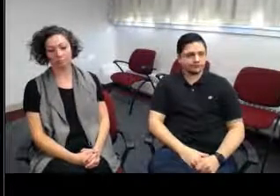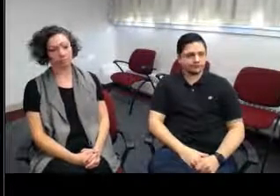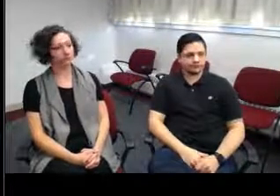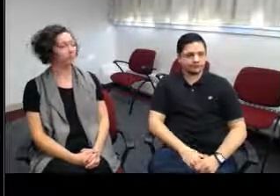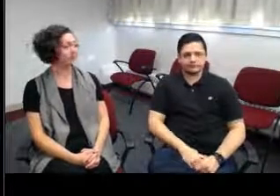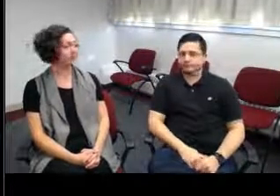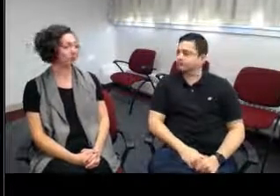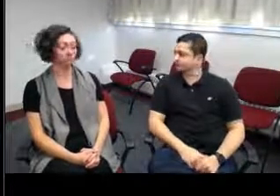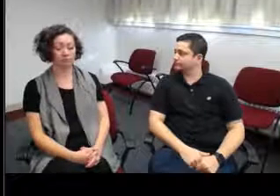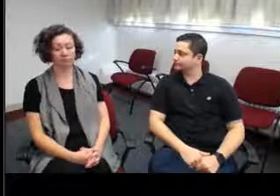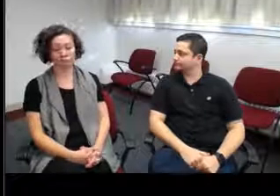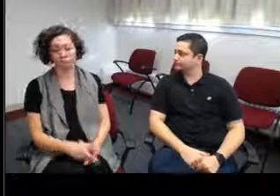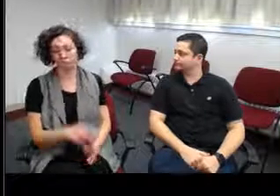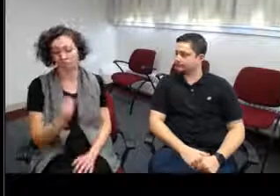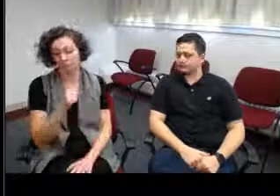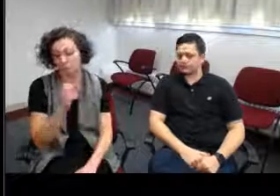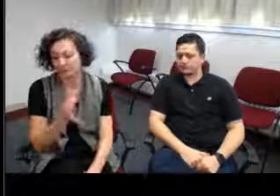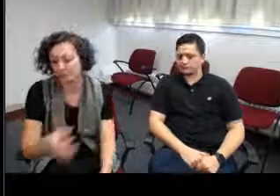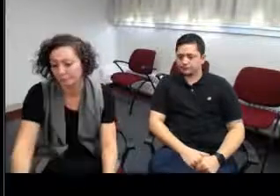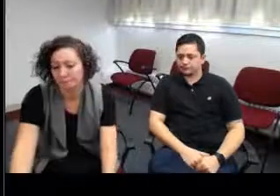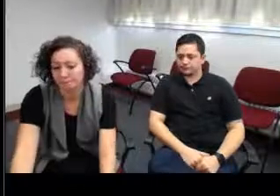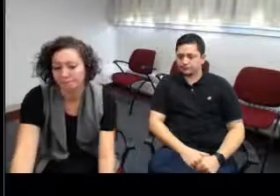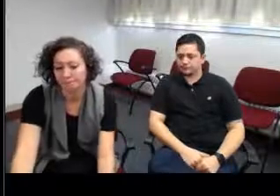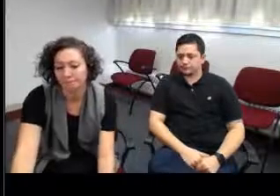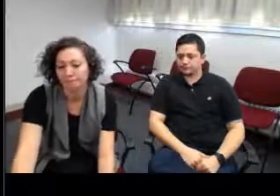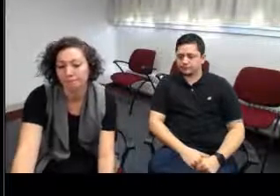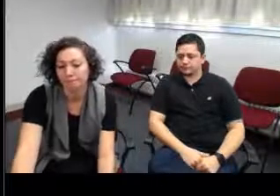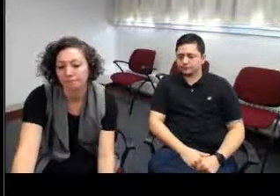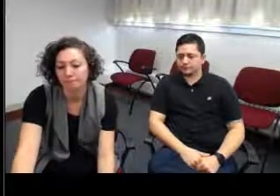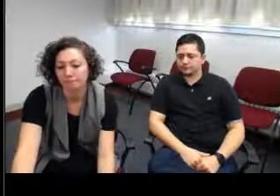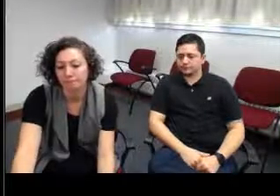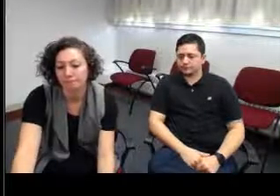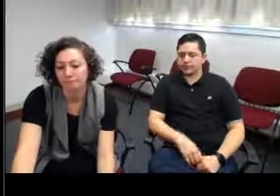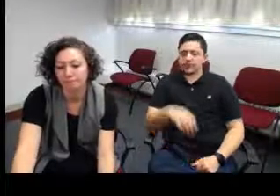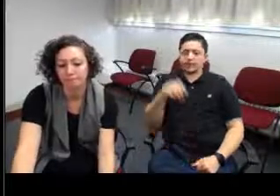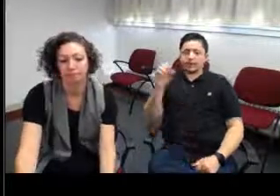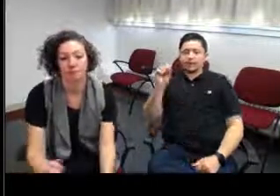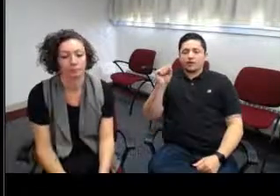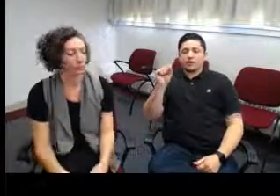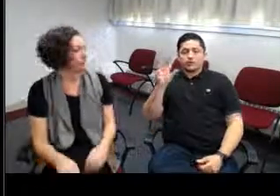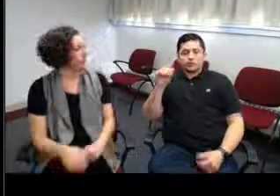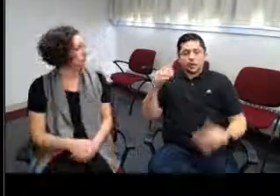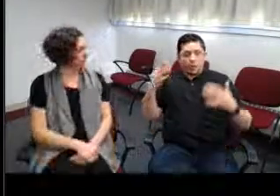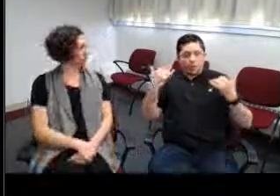delusion. So there could be a lot of misunderstanding there. Definitely.